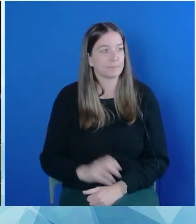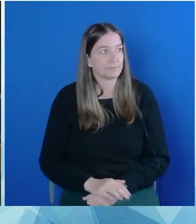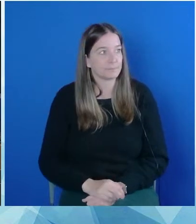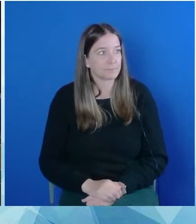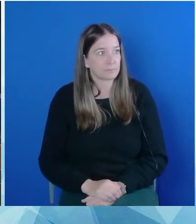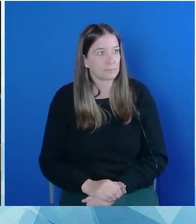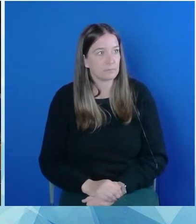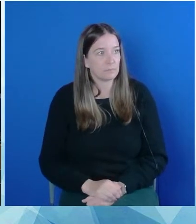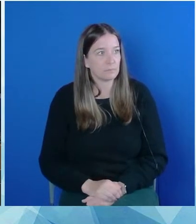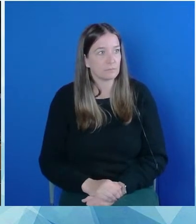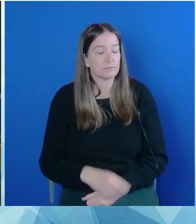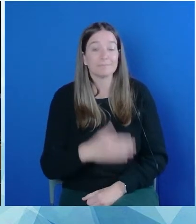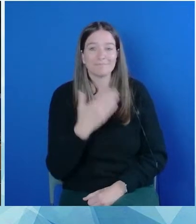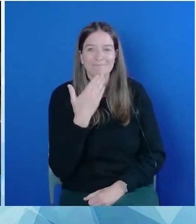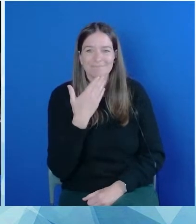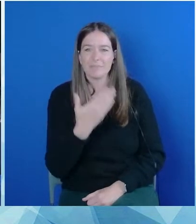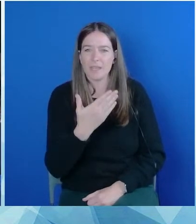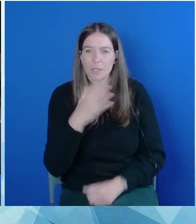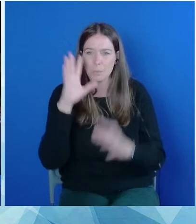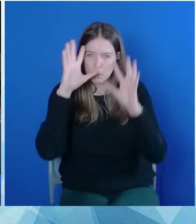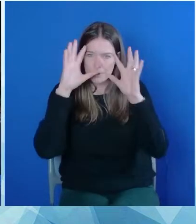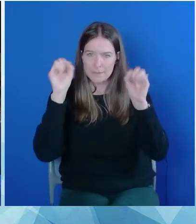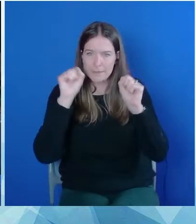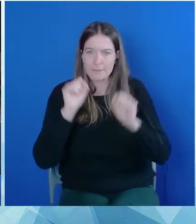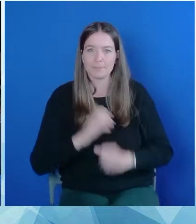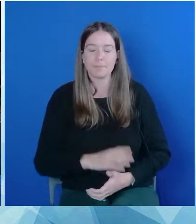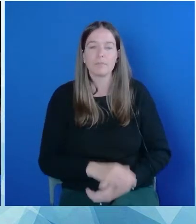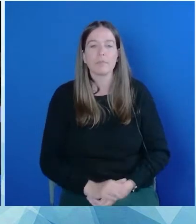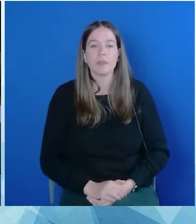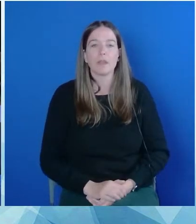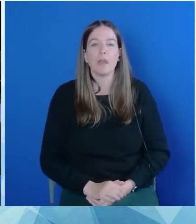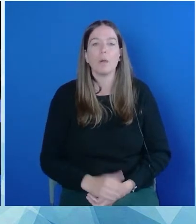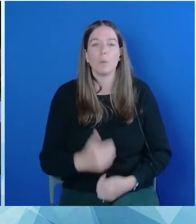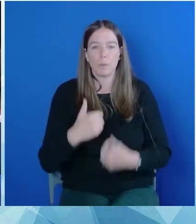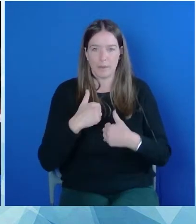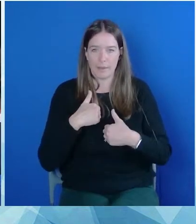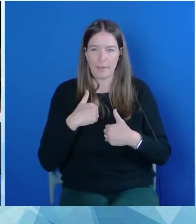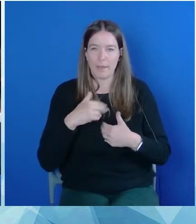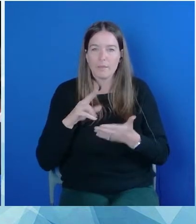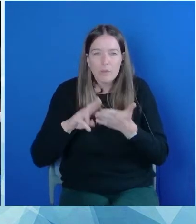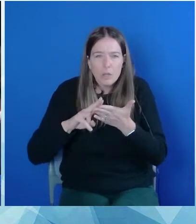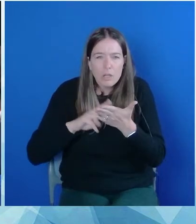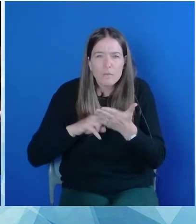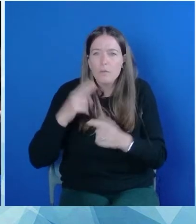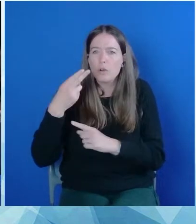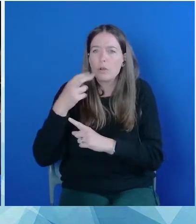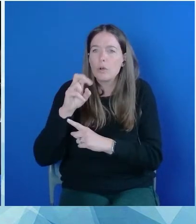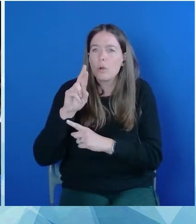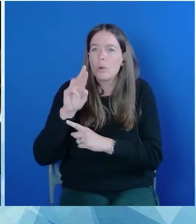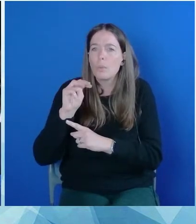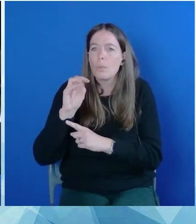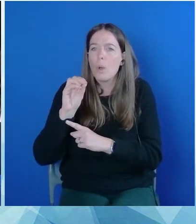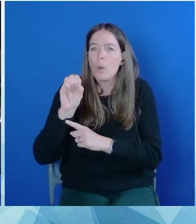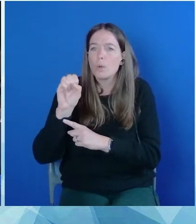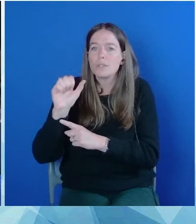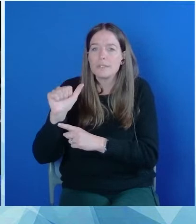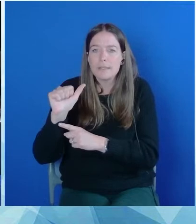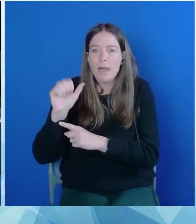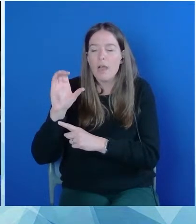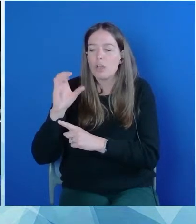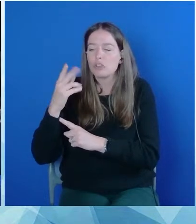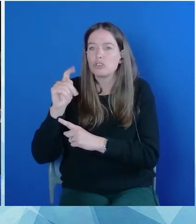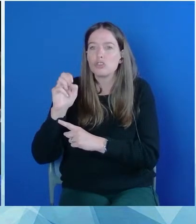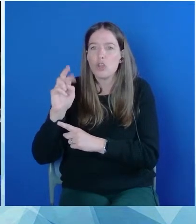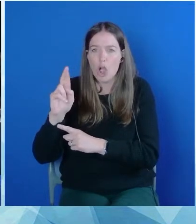Board President, we have a contract for Hermosa, Montessori Charter, and Region 3 for